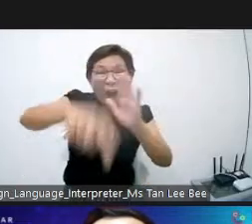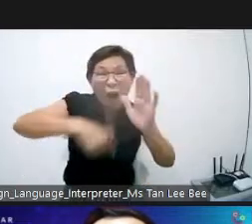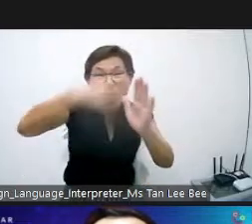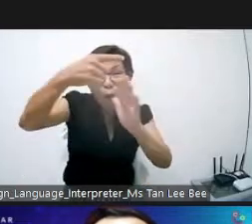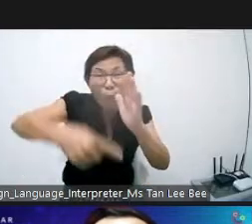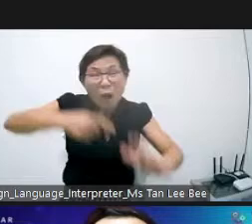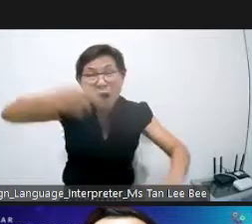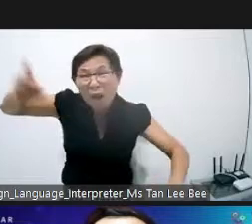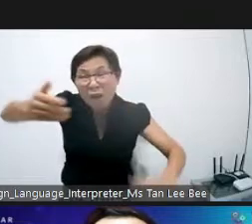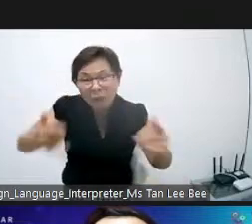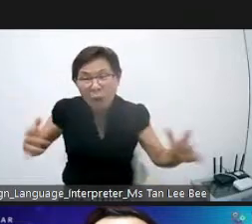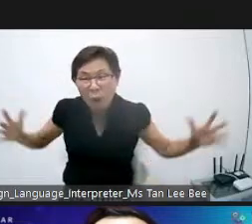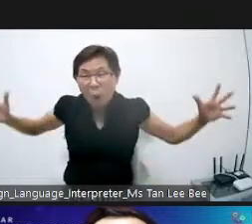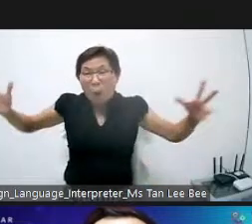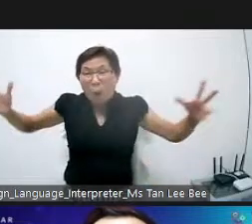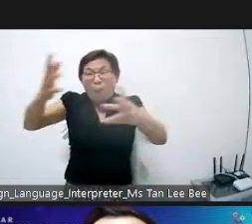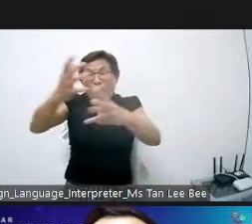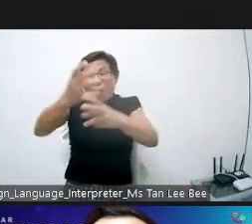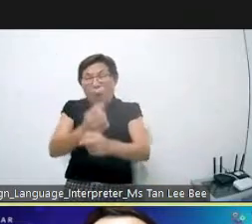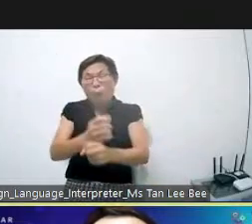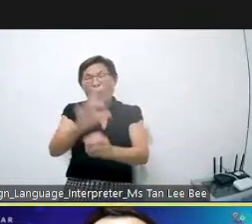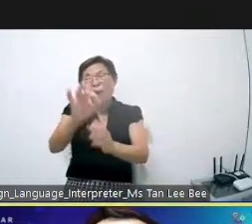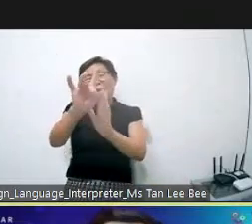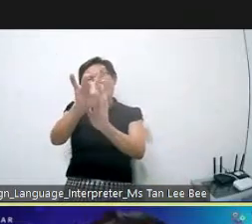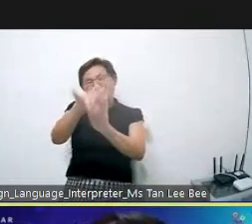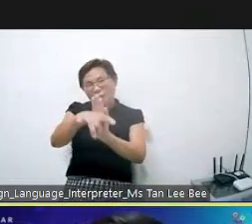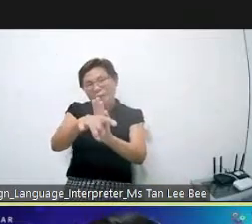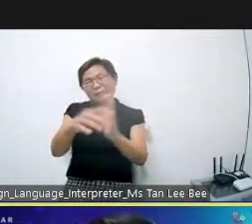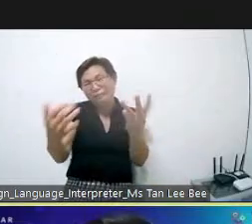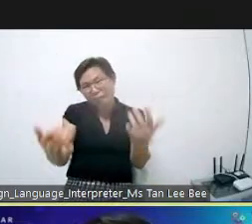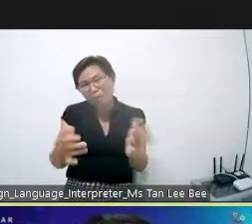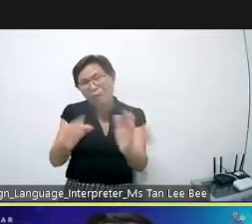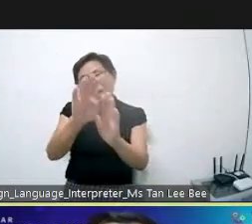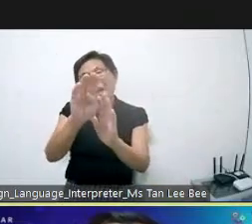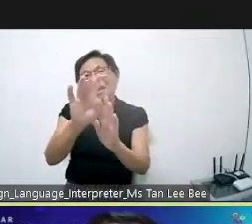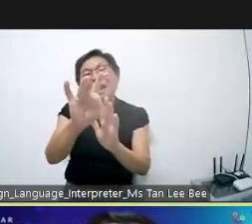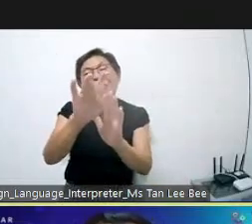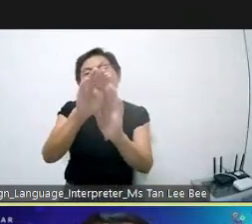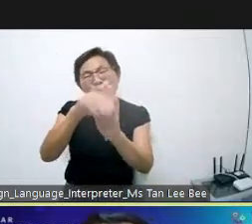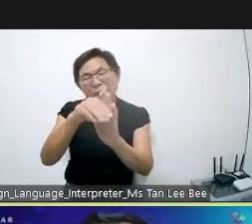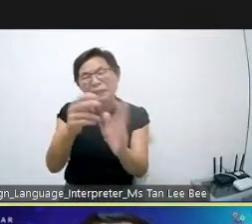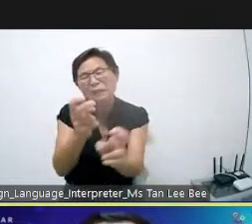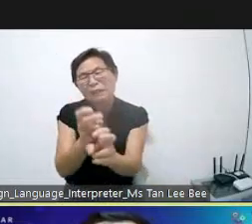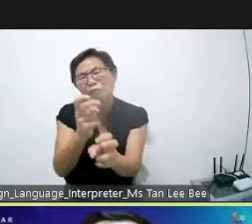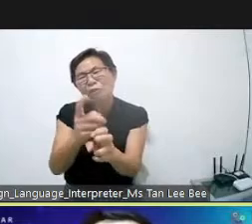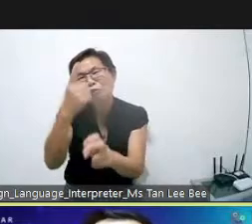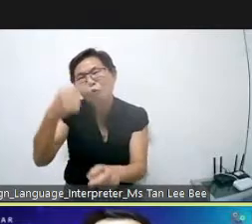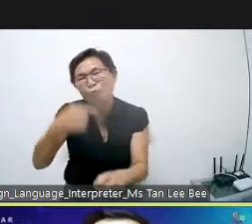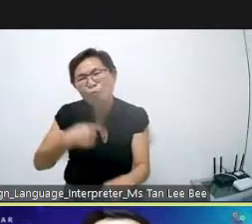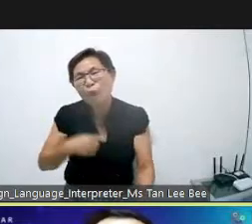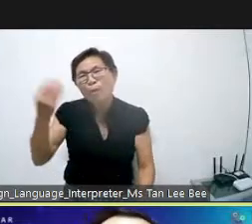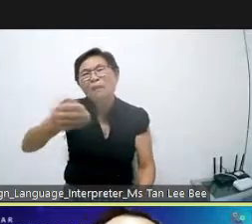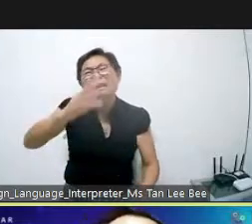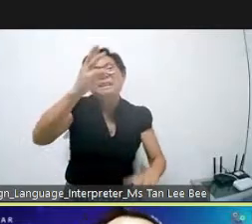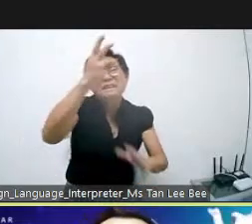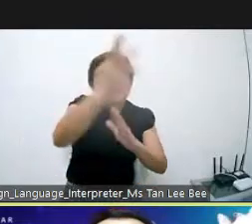now you have to compress it to 8 minutes. So True. It's very difficult. Now we as lecturer, we can speak all over